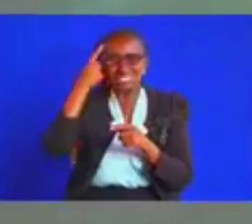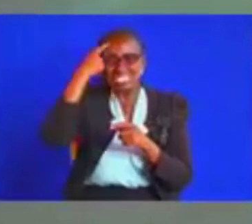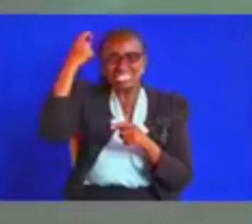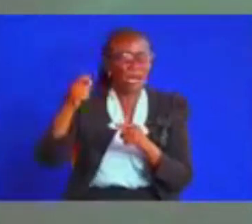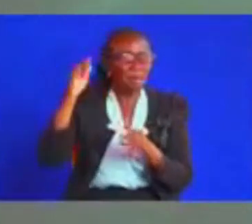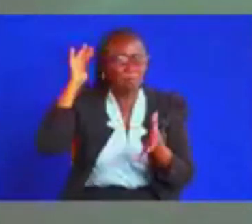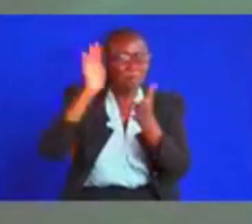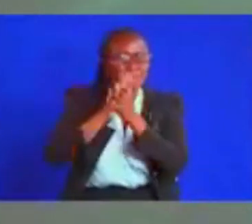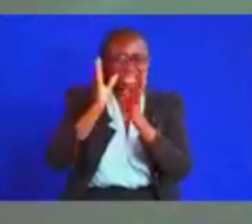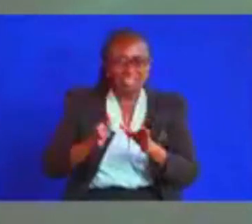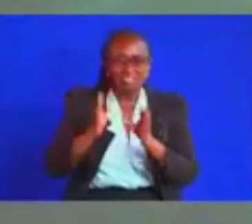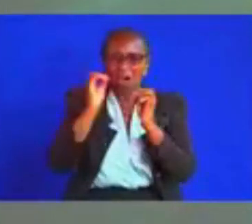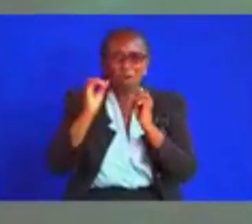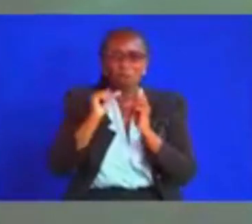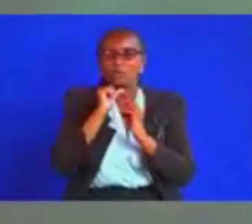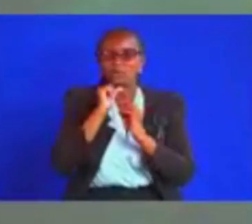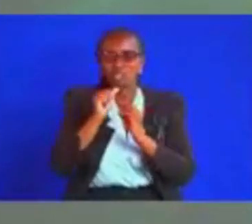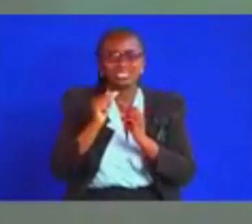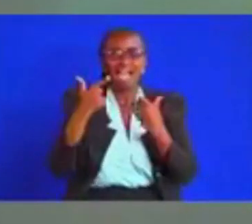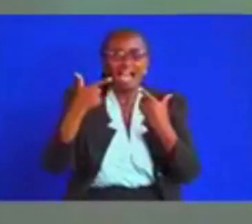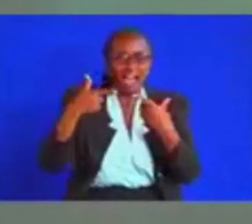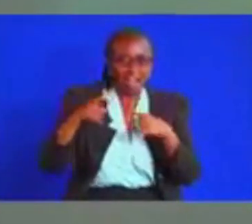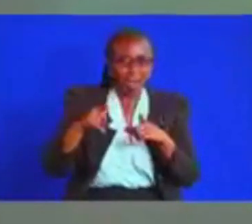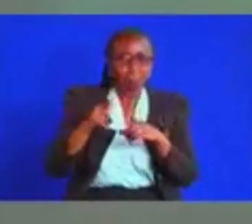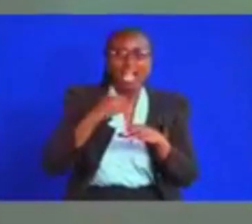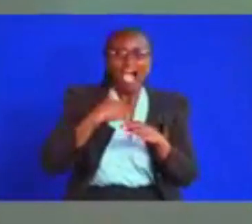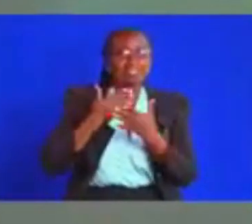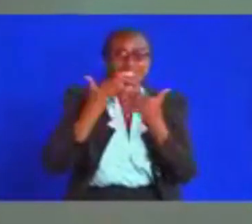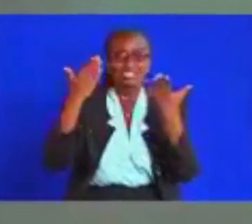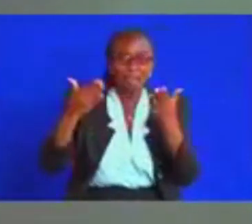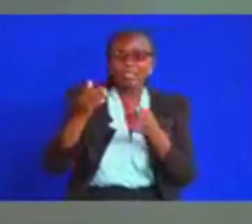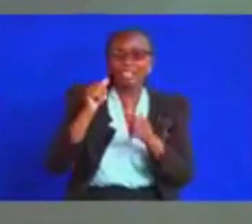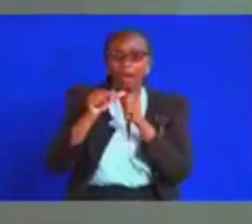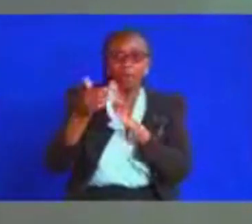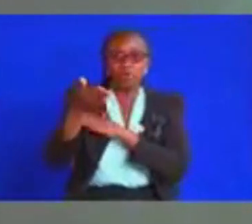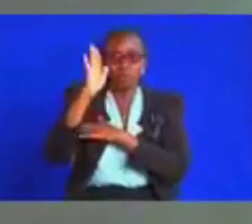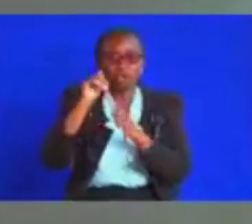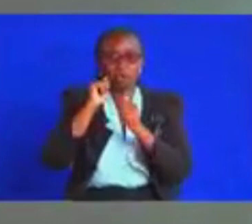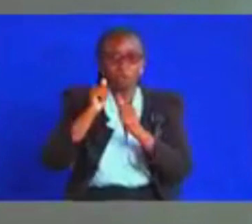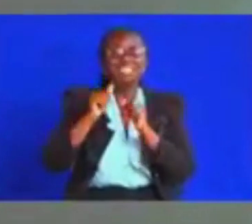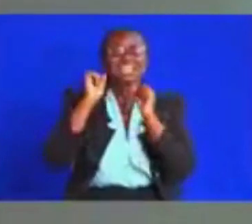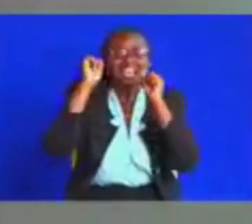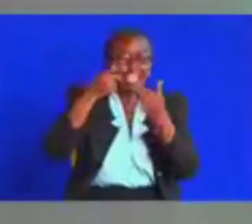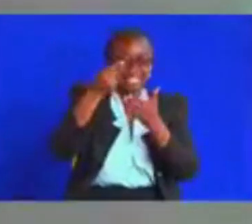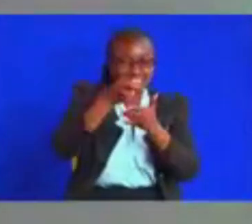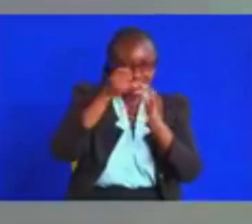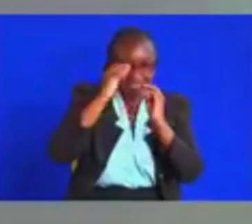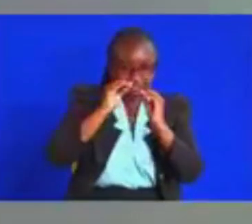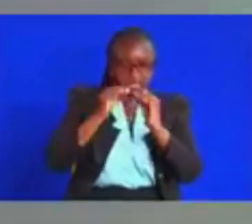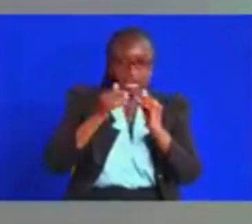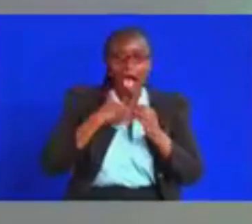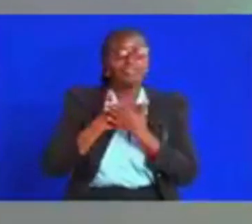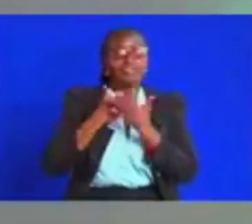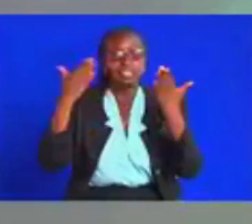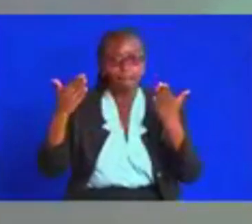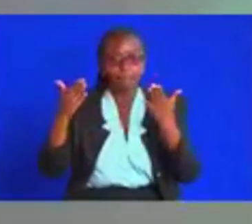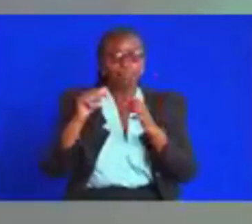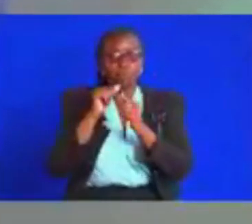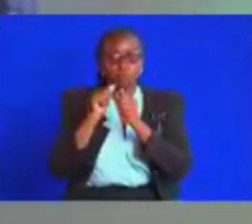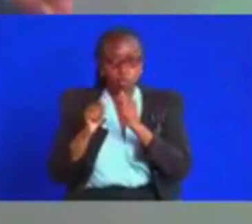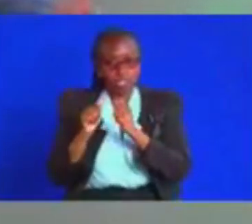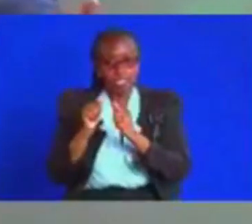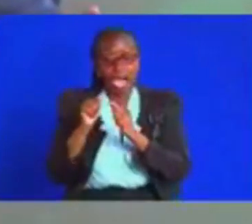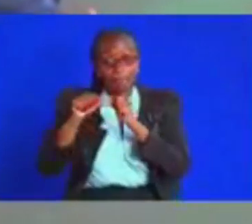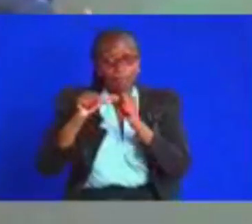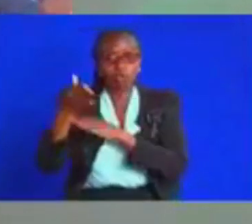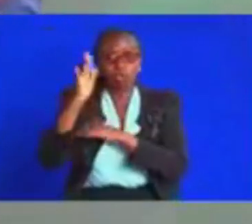believe that you don't have anything to tell him. There is something about God that pain can teach. There is something about God that shame can